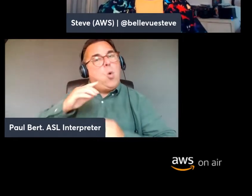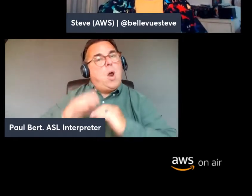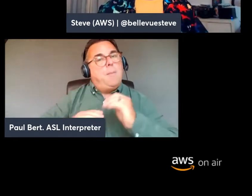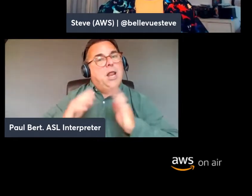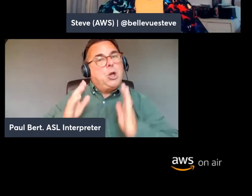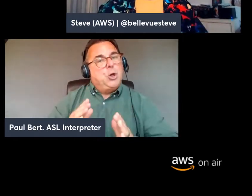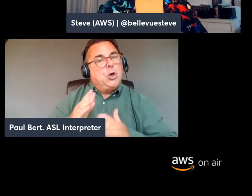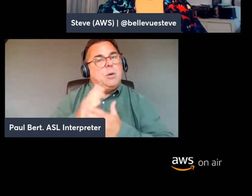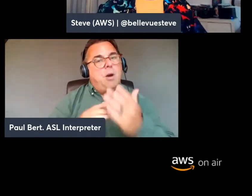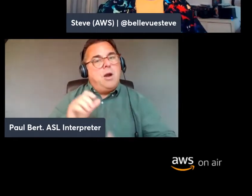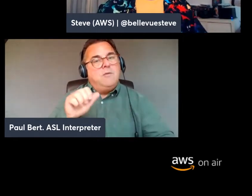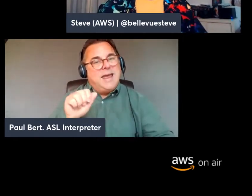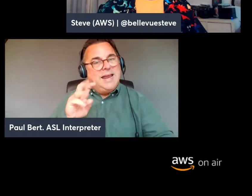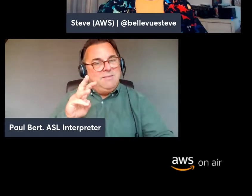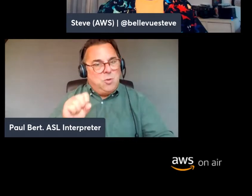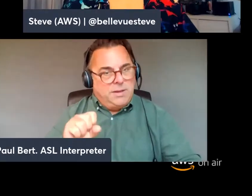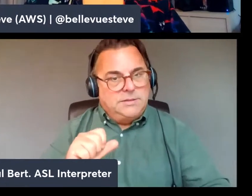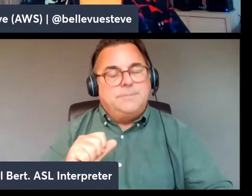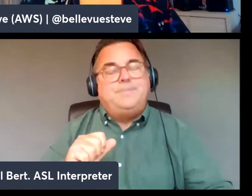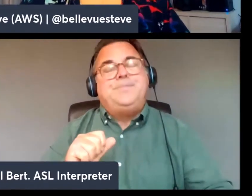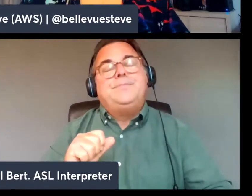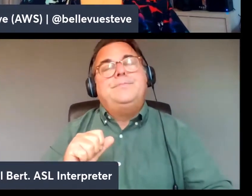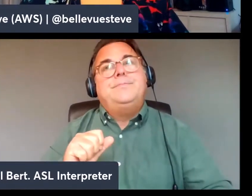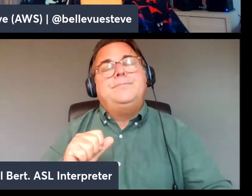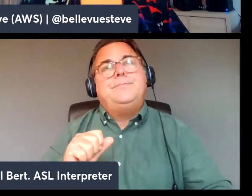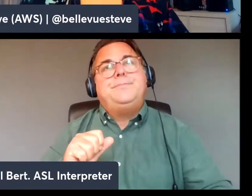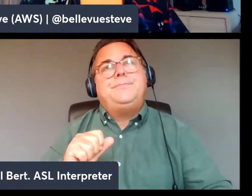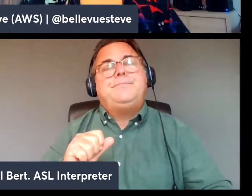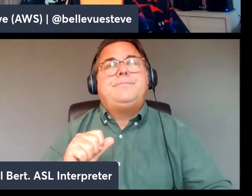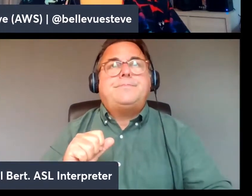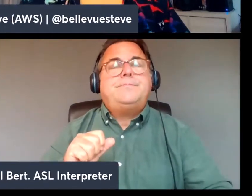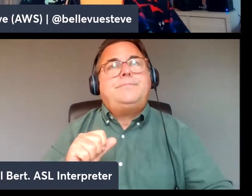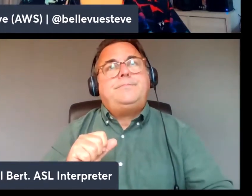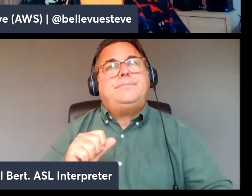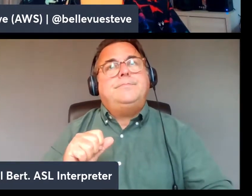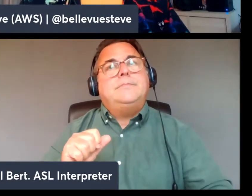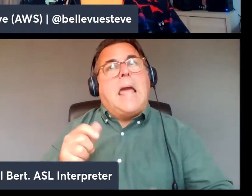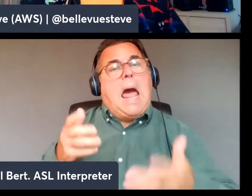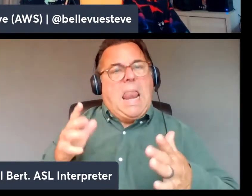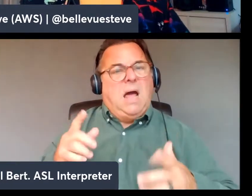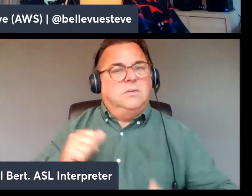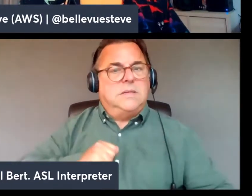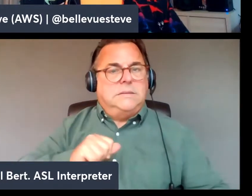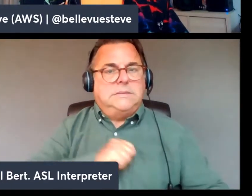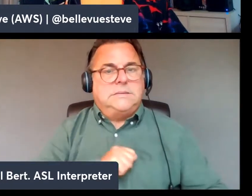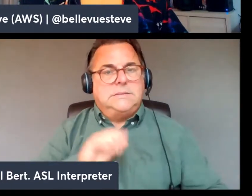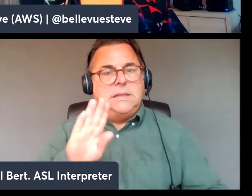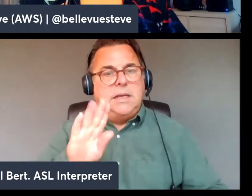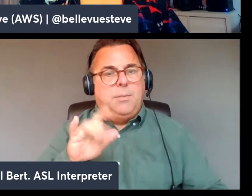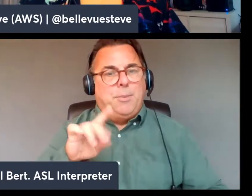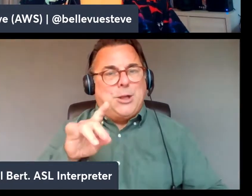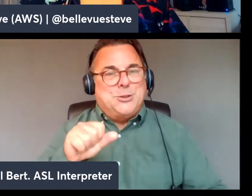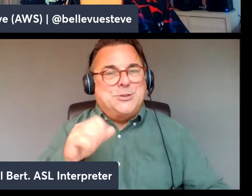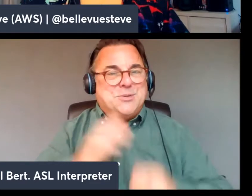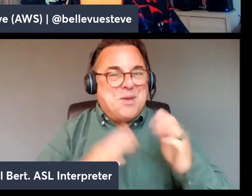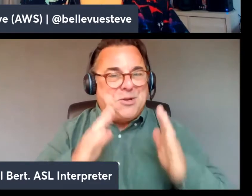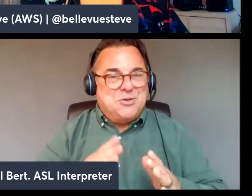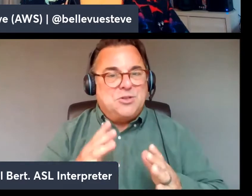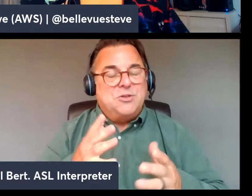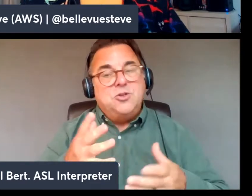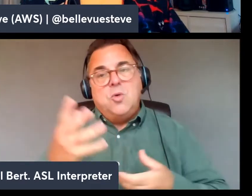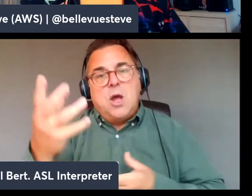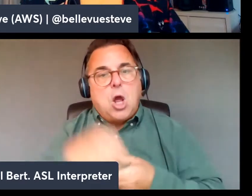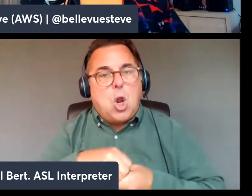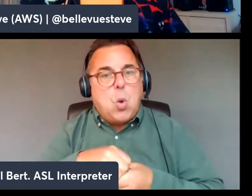of Amazon Web Services. And, you know, it allows builders to integrate real-time media,